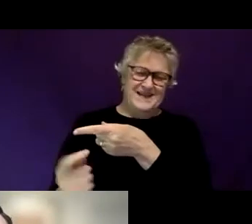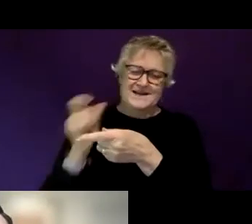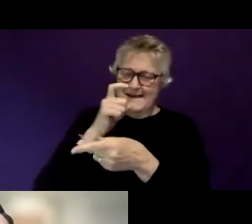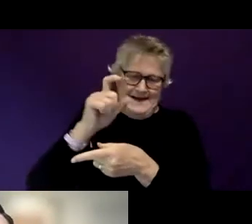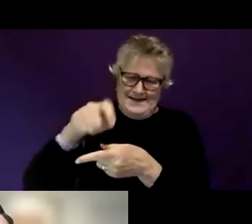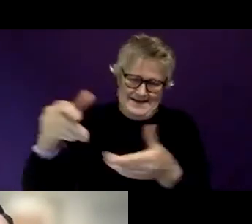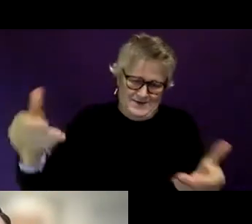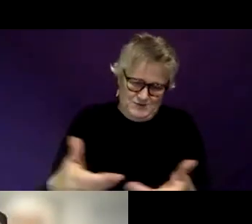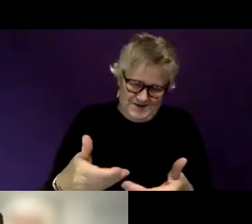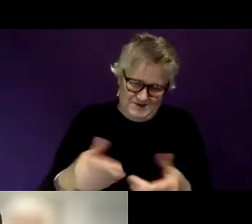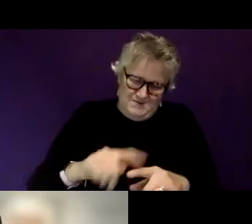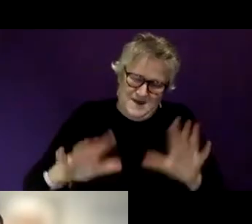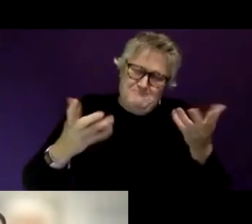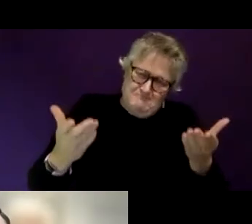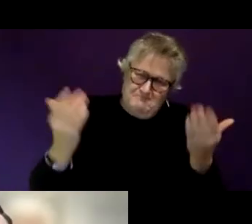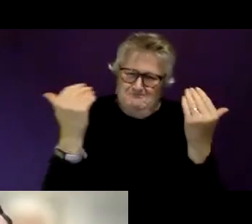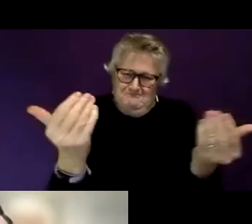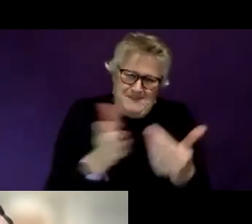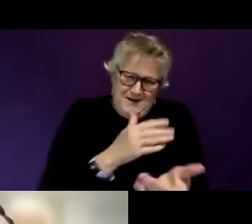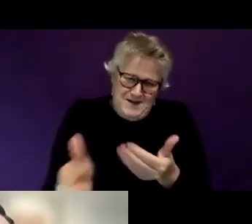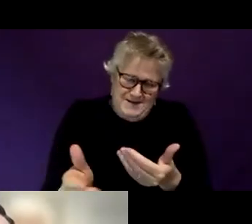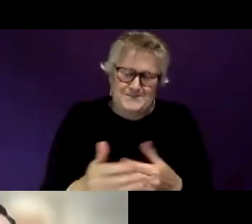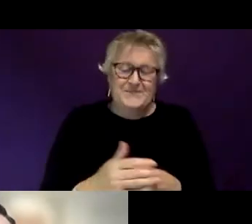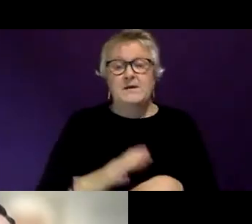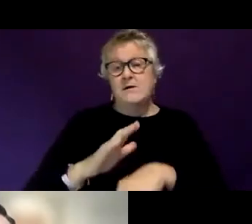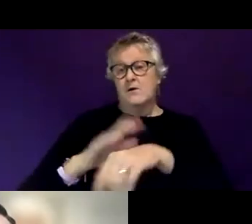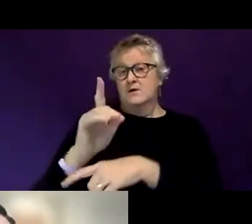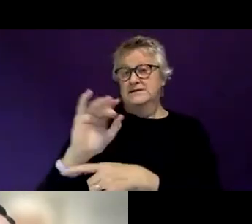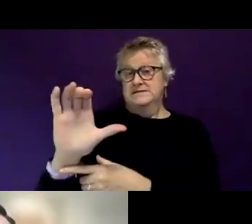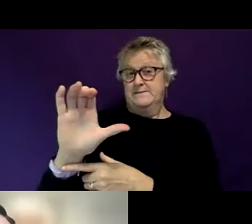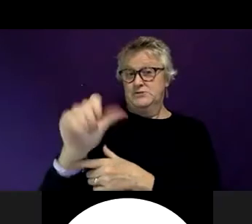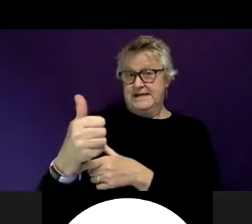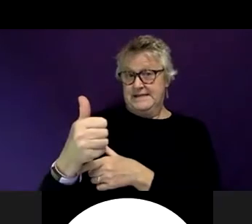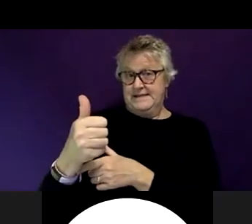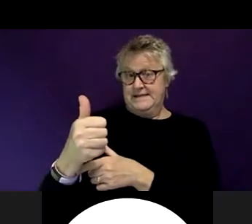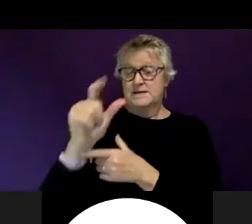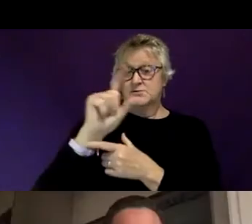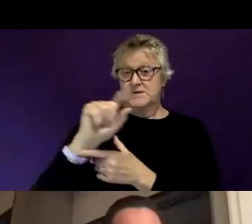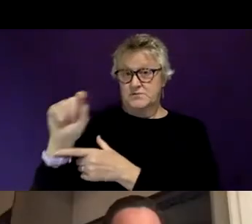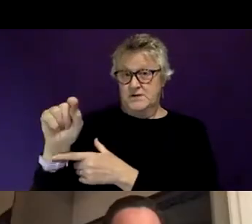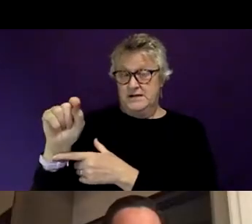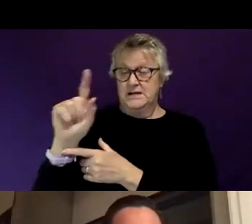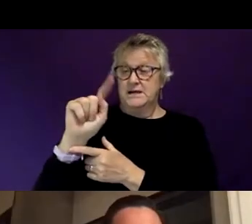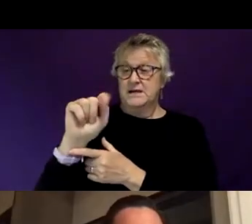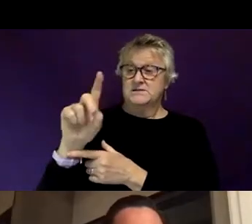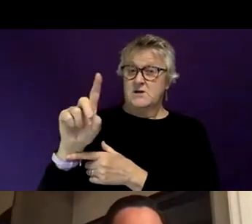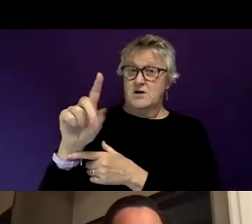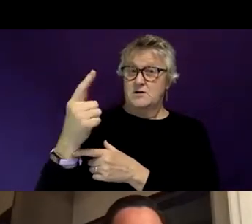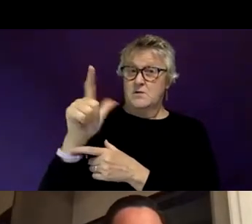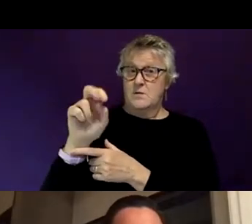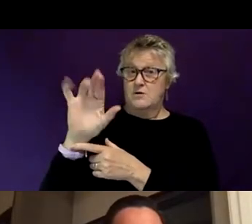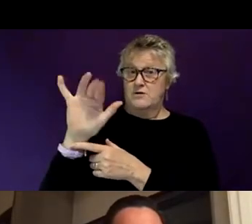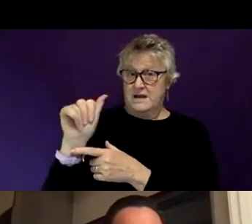him an introduction either way. On December 10th, 2020, Todd Gloria was sworn in as